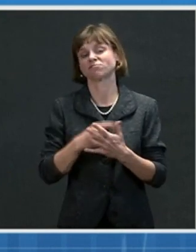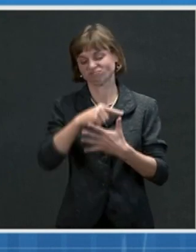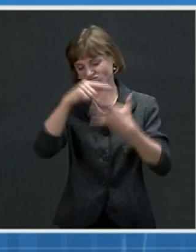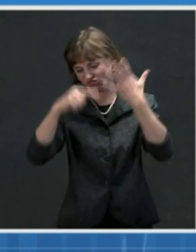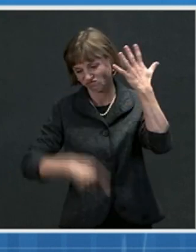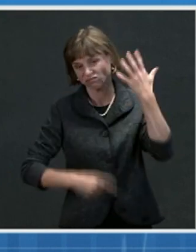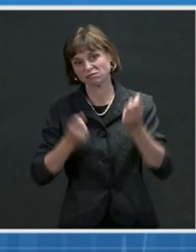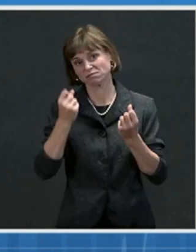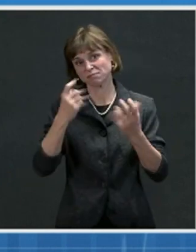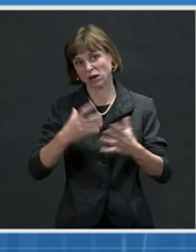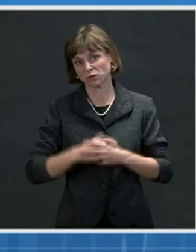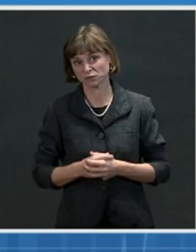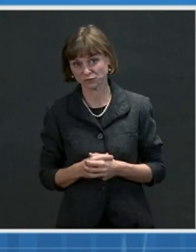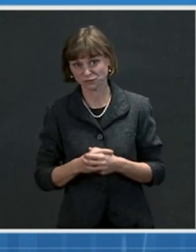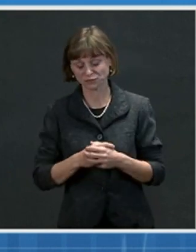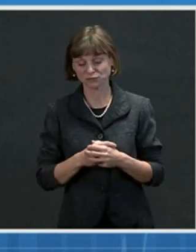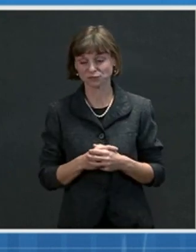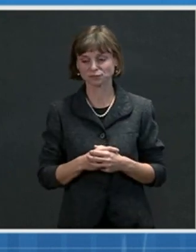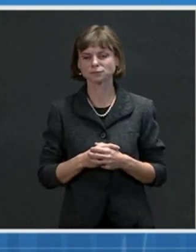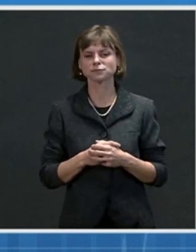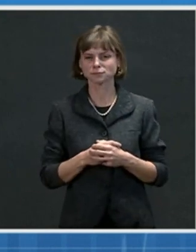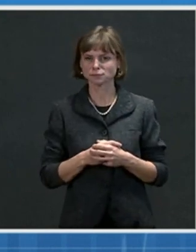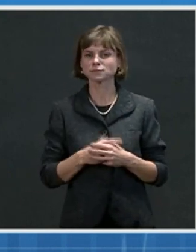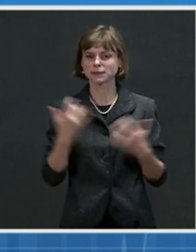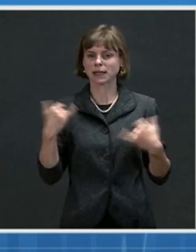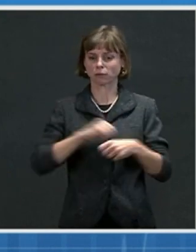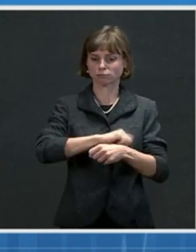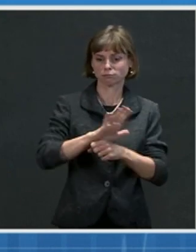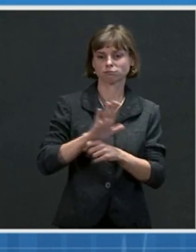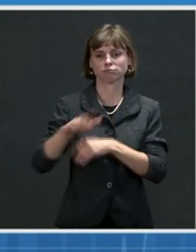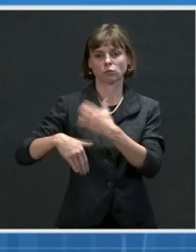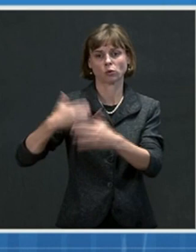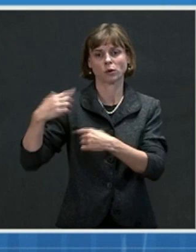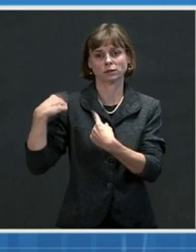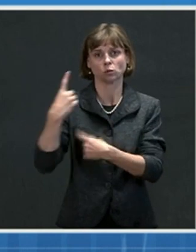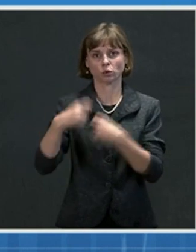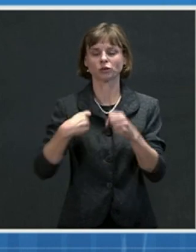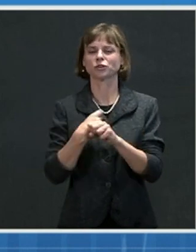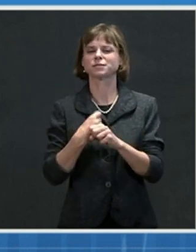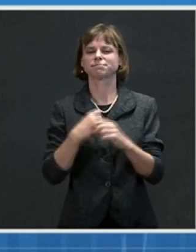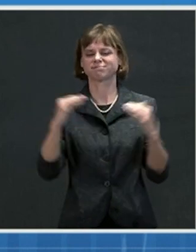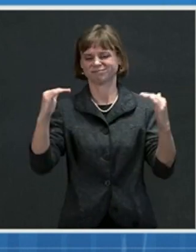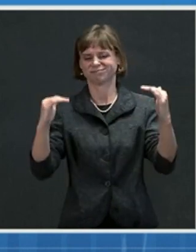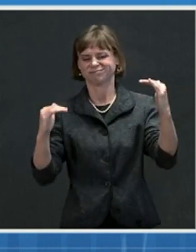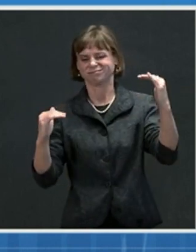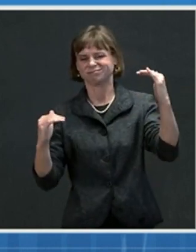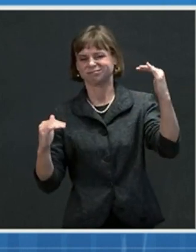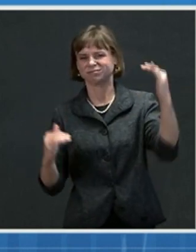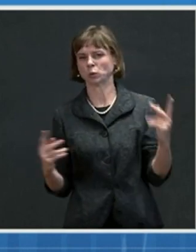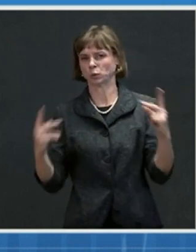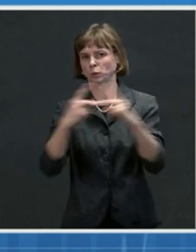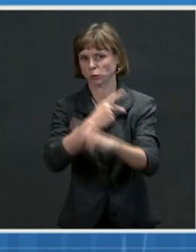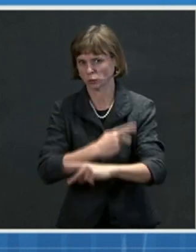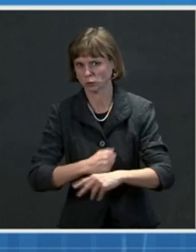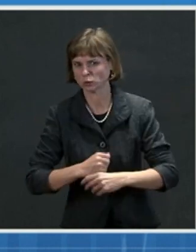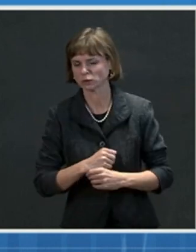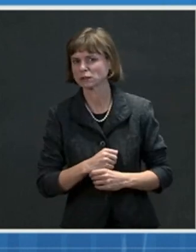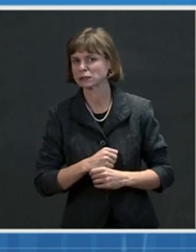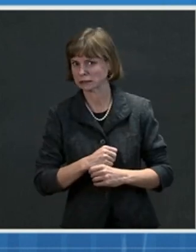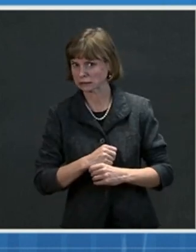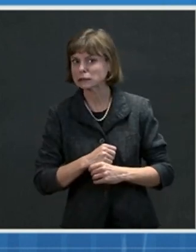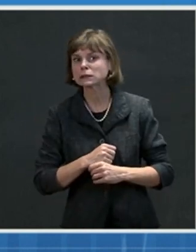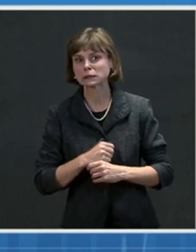pandemic has progressed over the past year, so too have the inequities. And over the past few months, we've seen